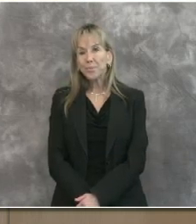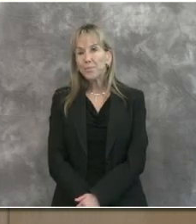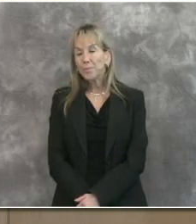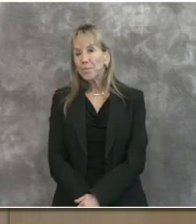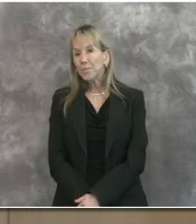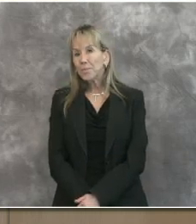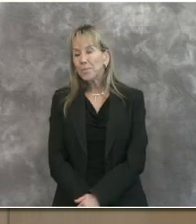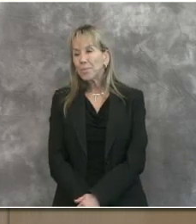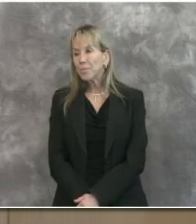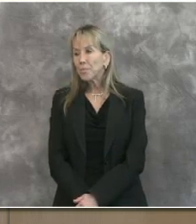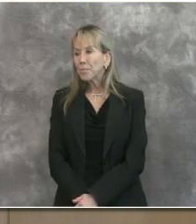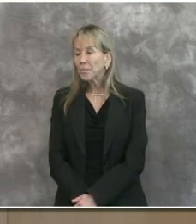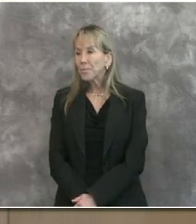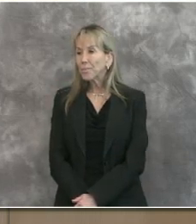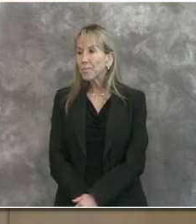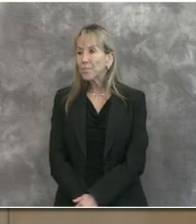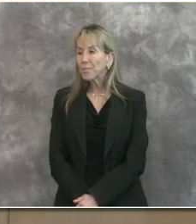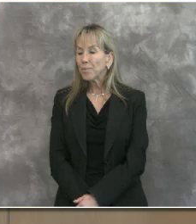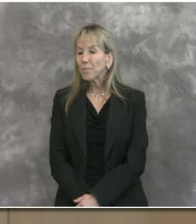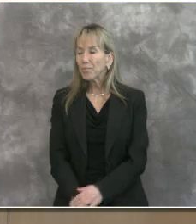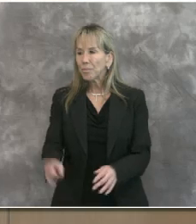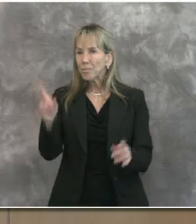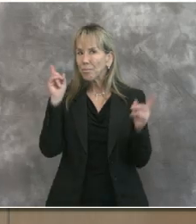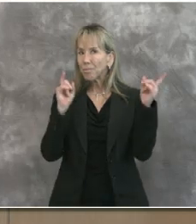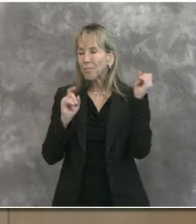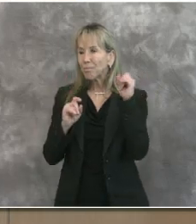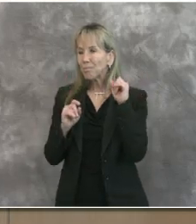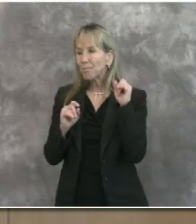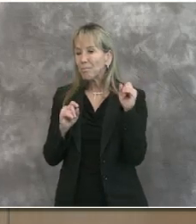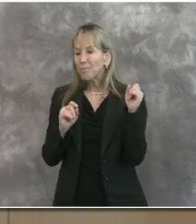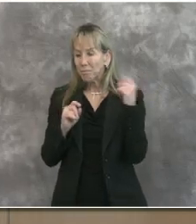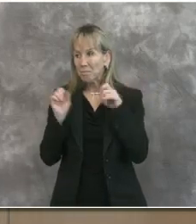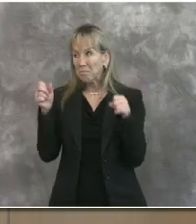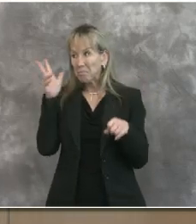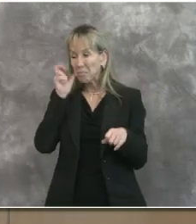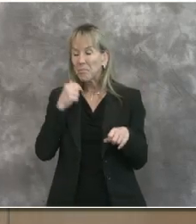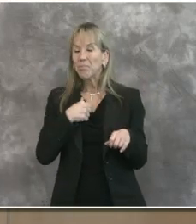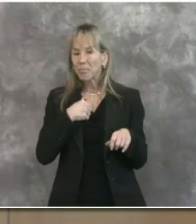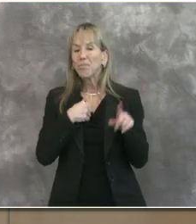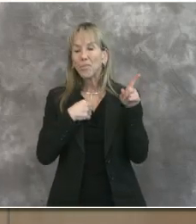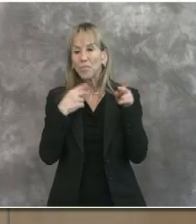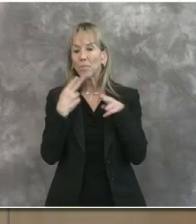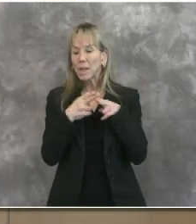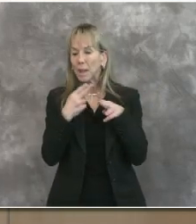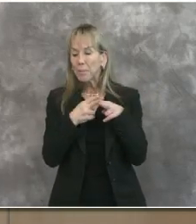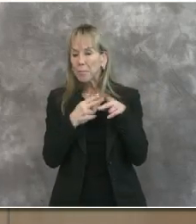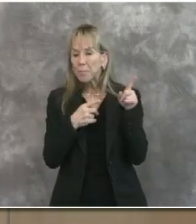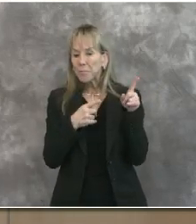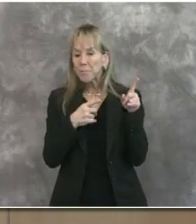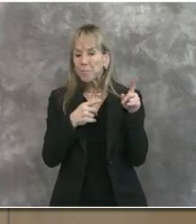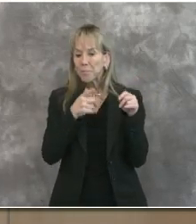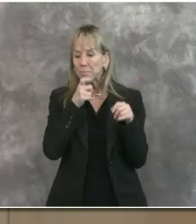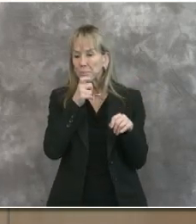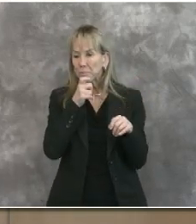Kaiser Health News, please state your Hi, name. can you hear me okay? Yes. Can you please state your name and question?